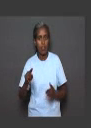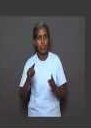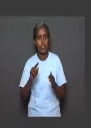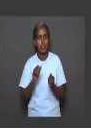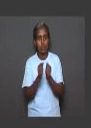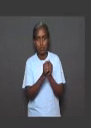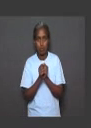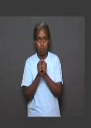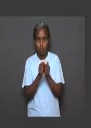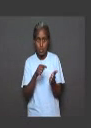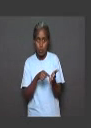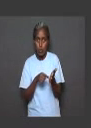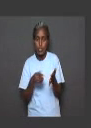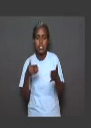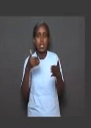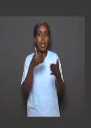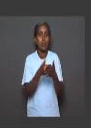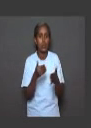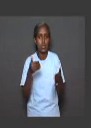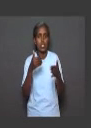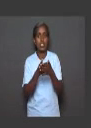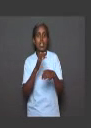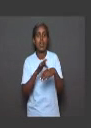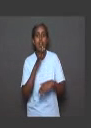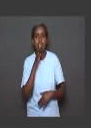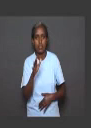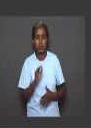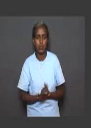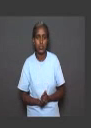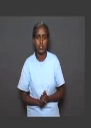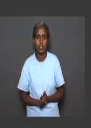points, approaching the asymptotes.